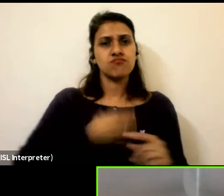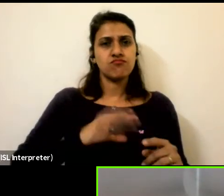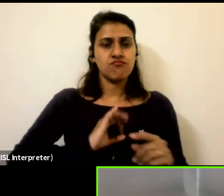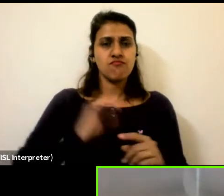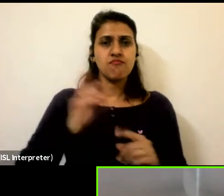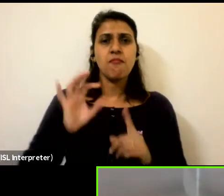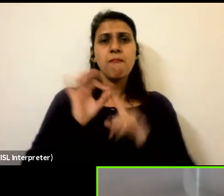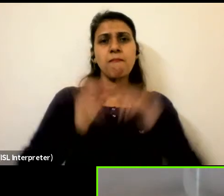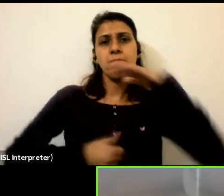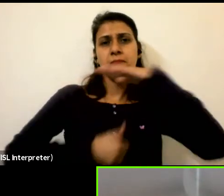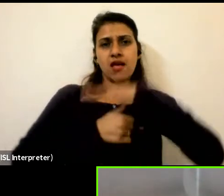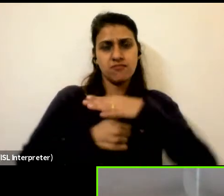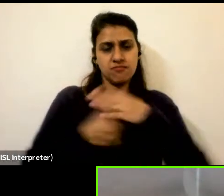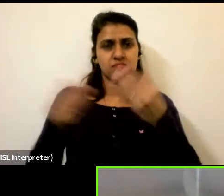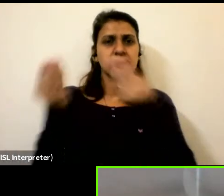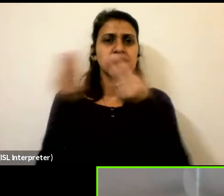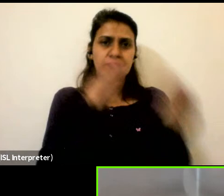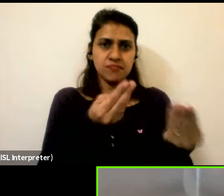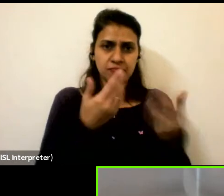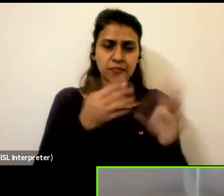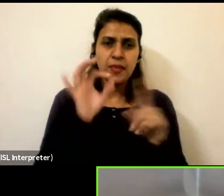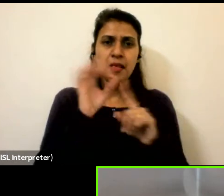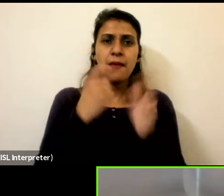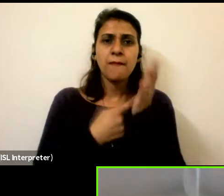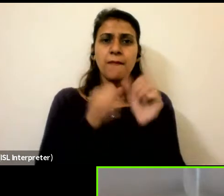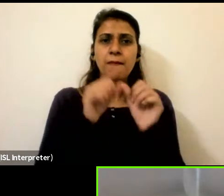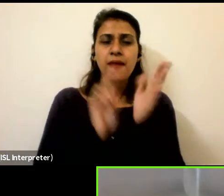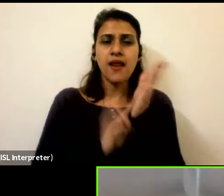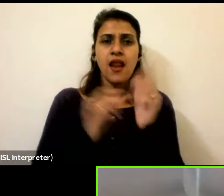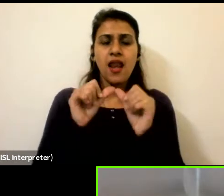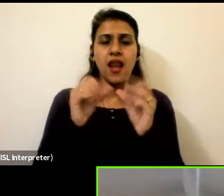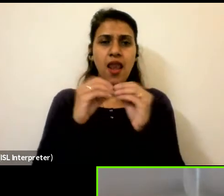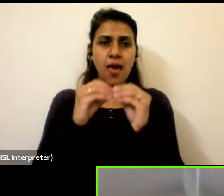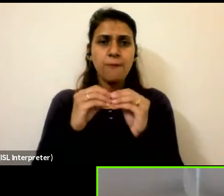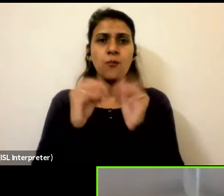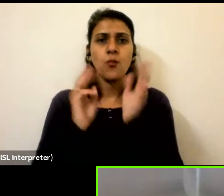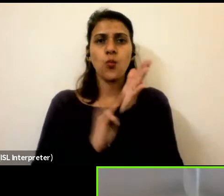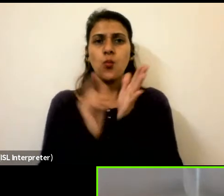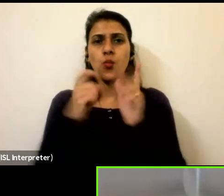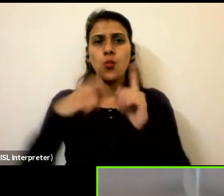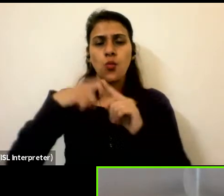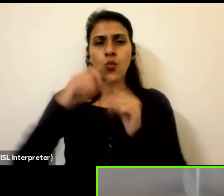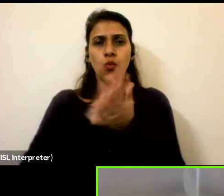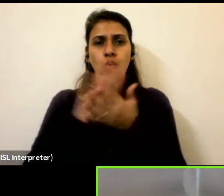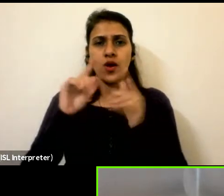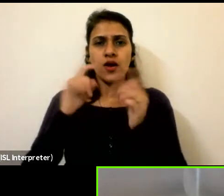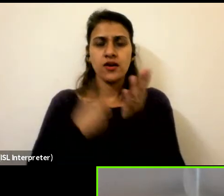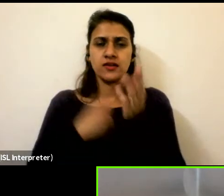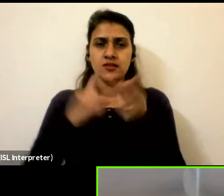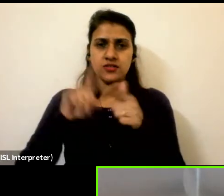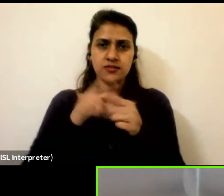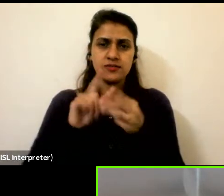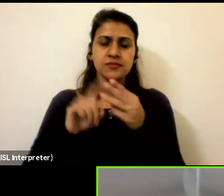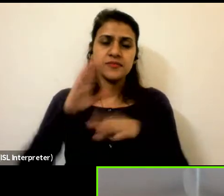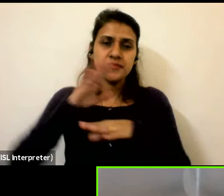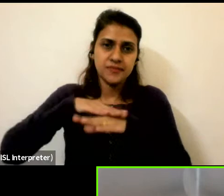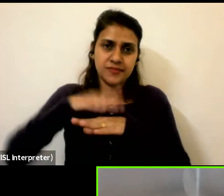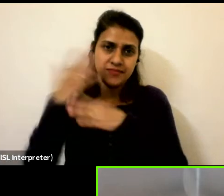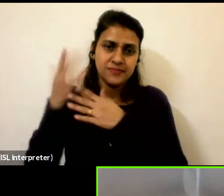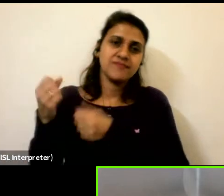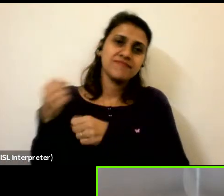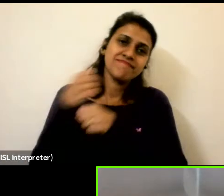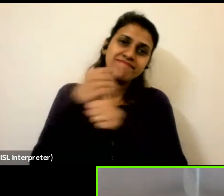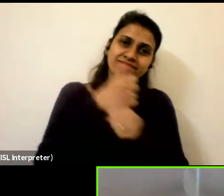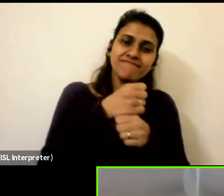president himself. President Pranab Mukherjee at that time gave SBI a medal for the president's medal